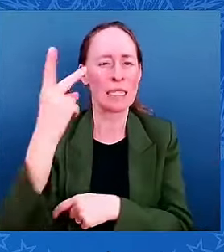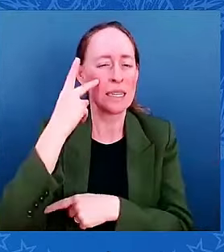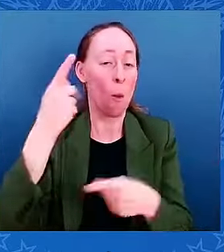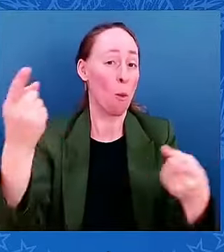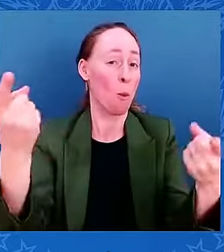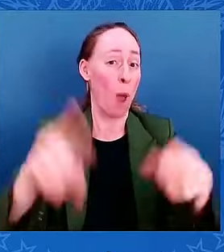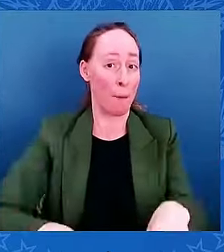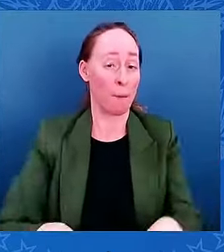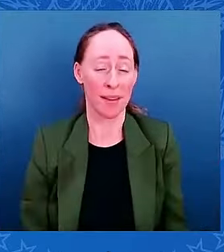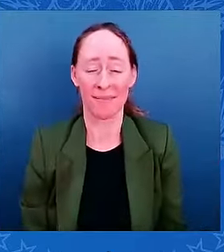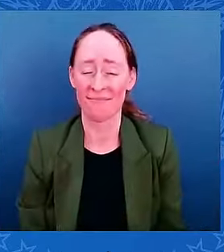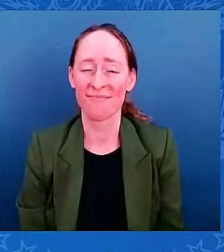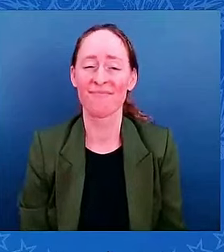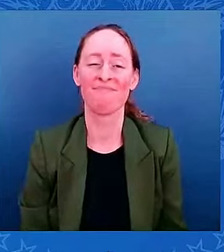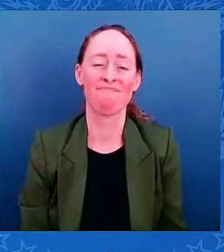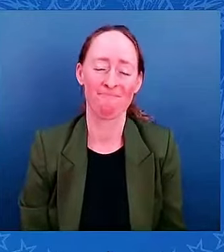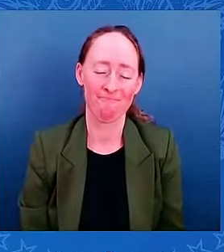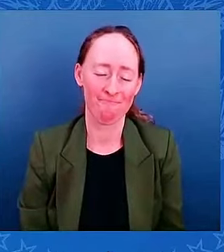Yeah. Let me close with this.